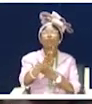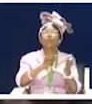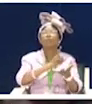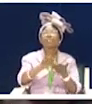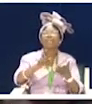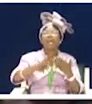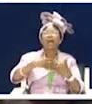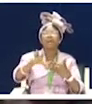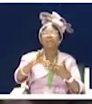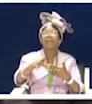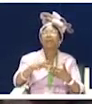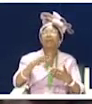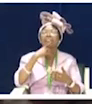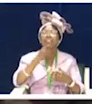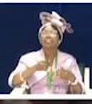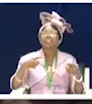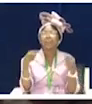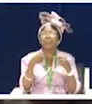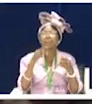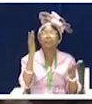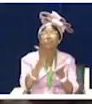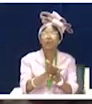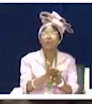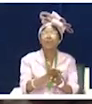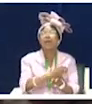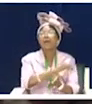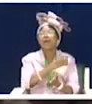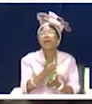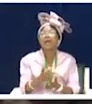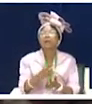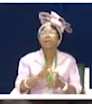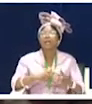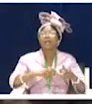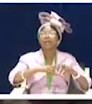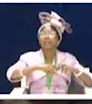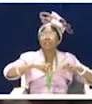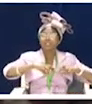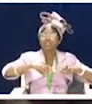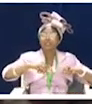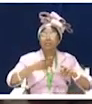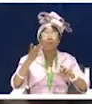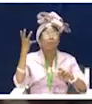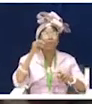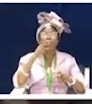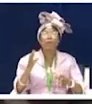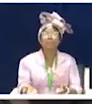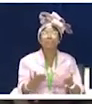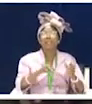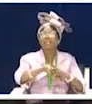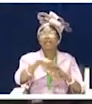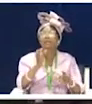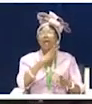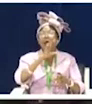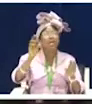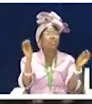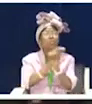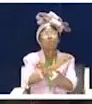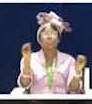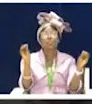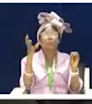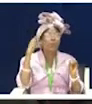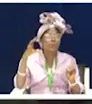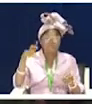after, the pain stopped. Another scan was carried out and nothing was found in her. Praise